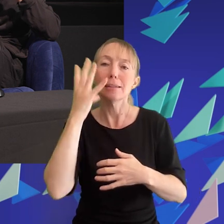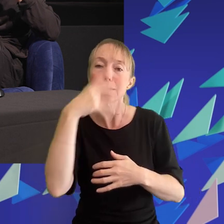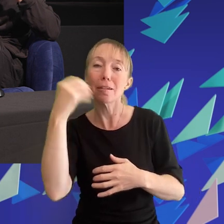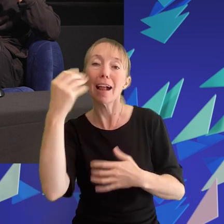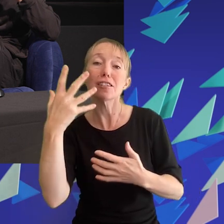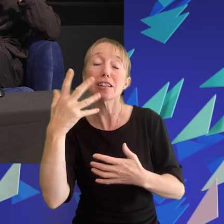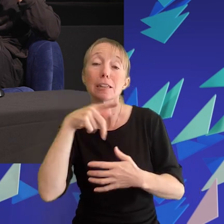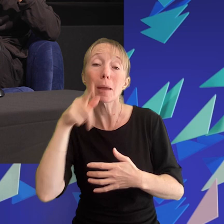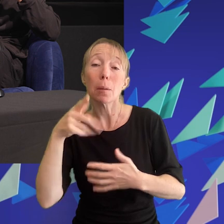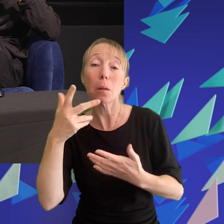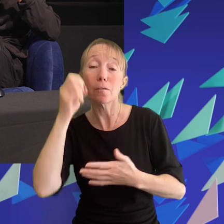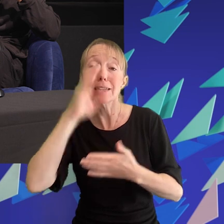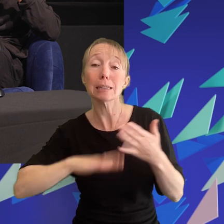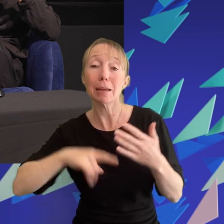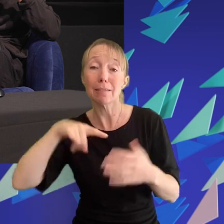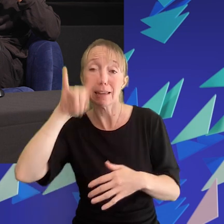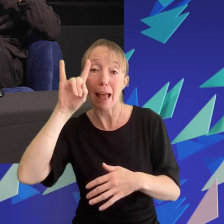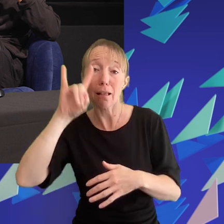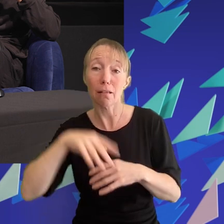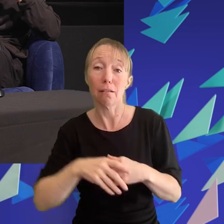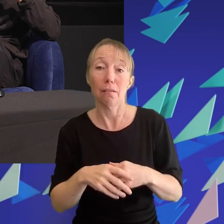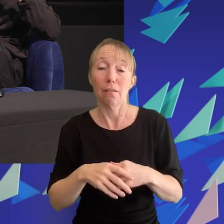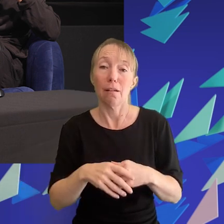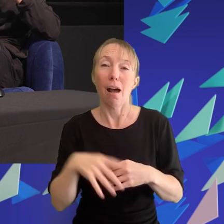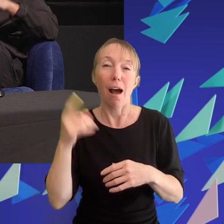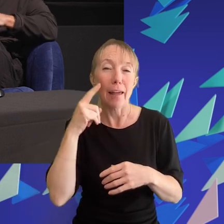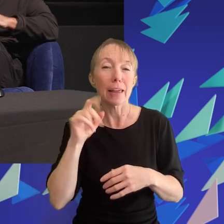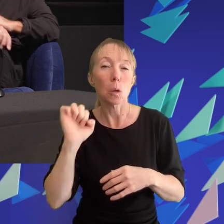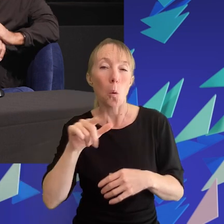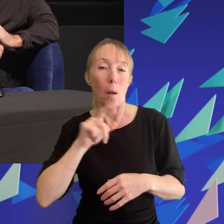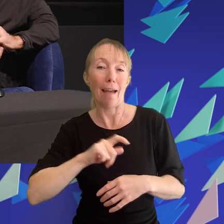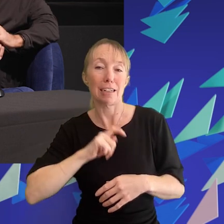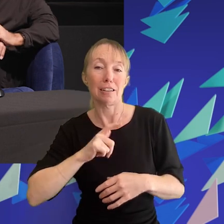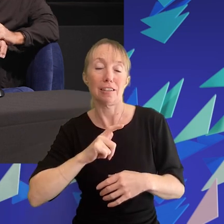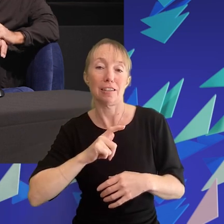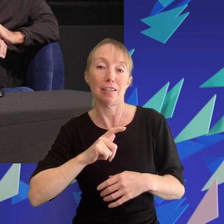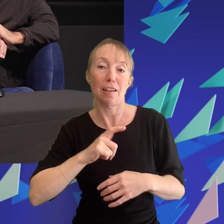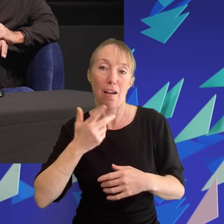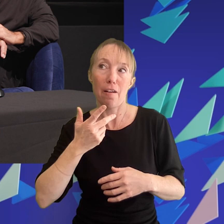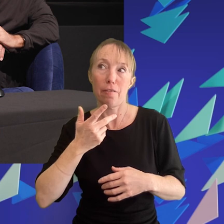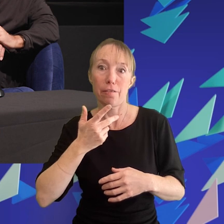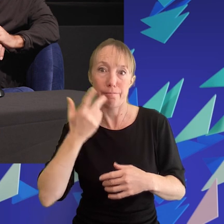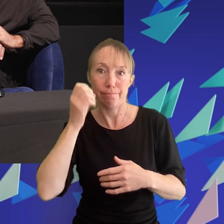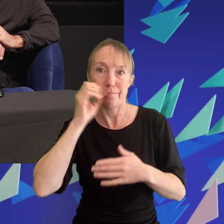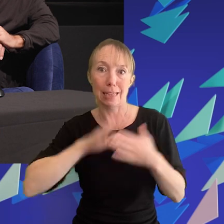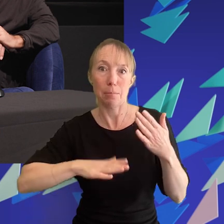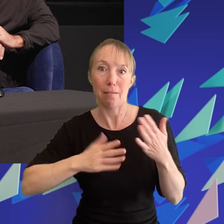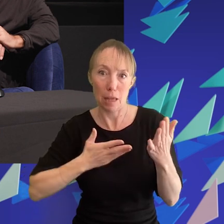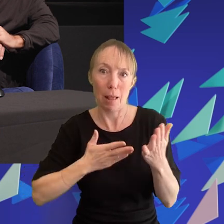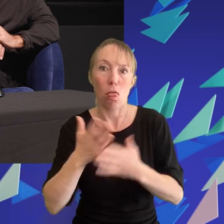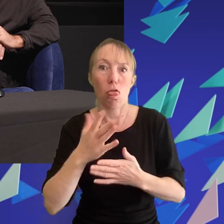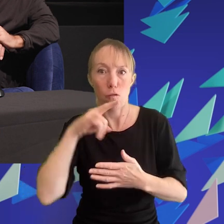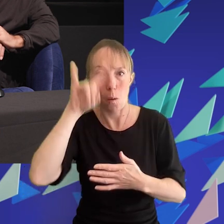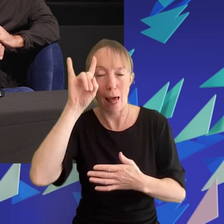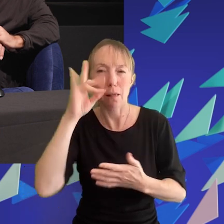me that the characters that you create are the latter. And really, I'm fascinated by the way